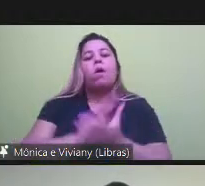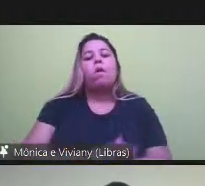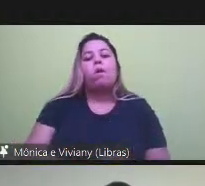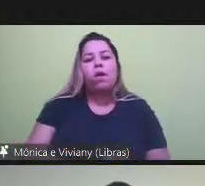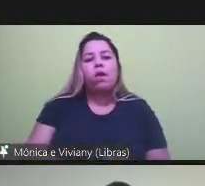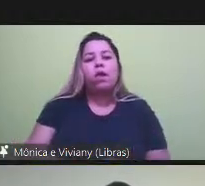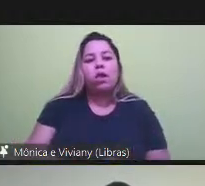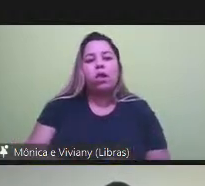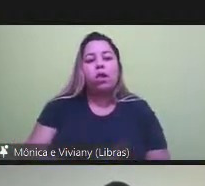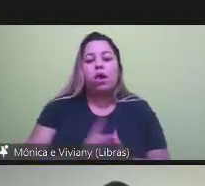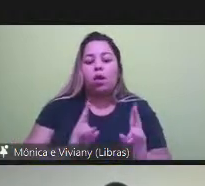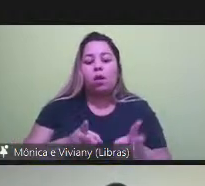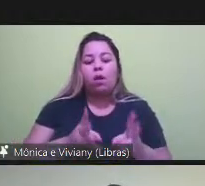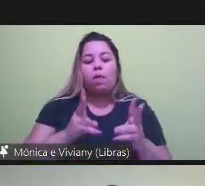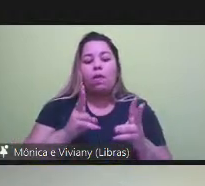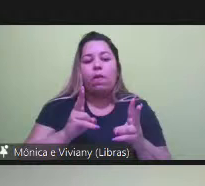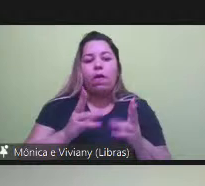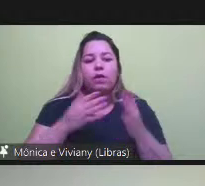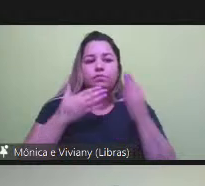seguir, obrigada.